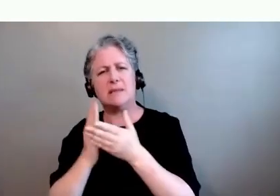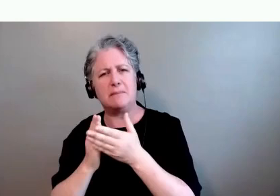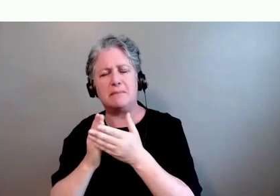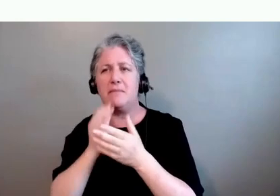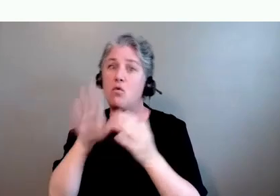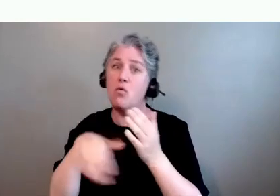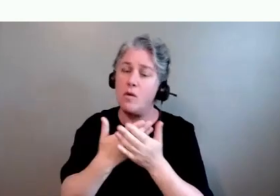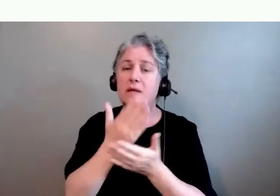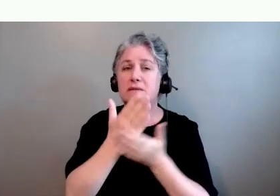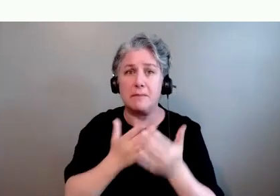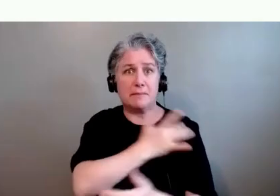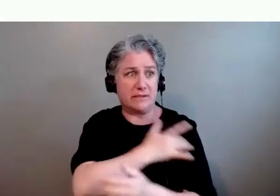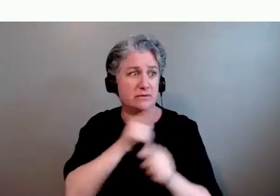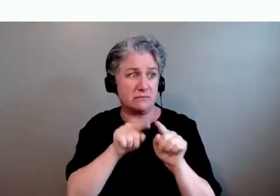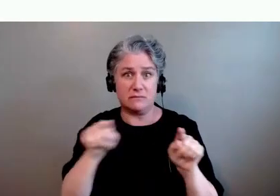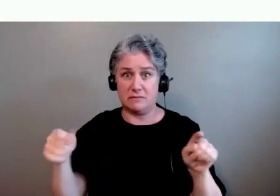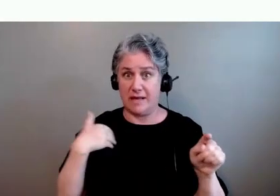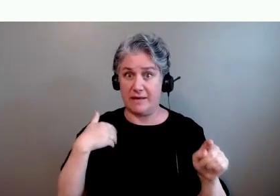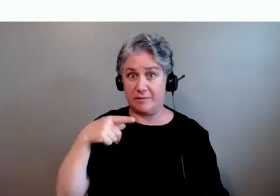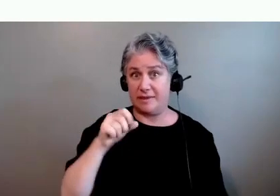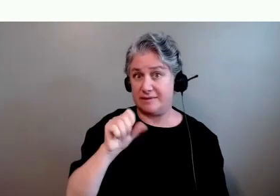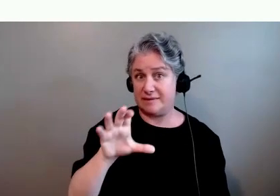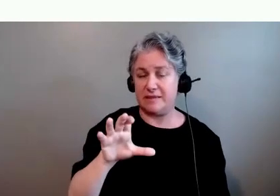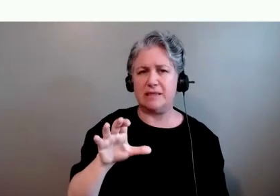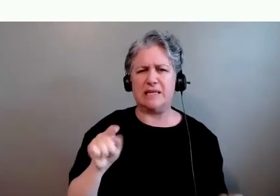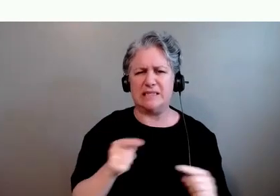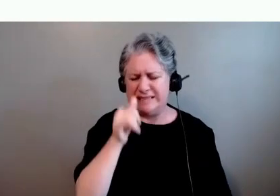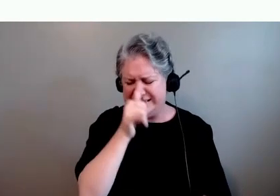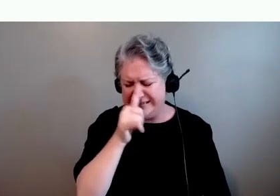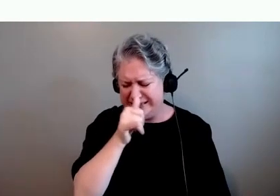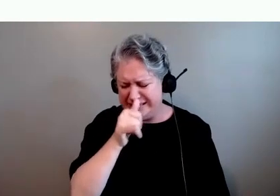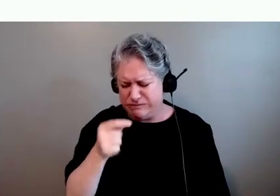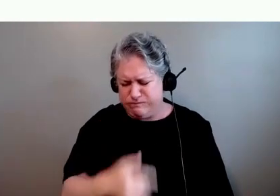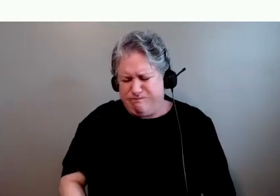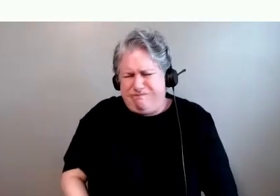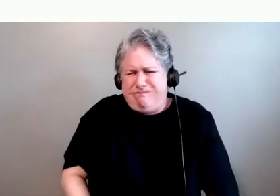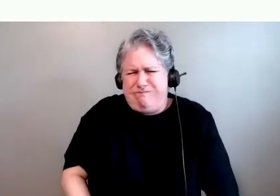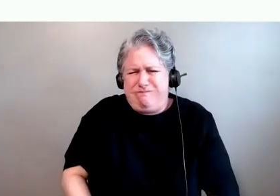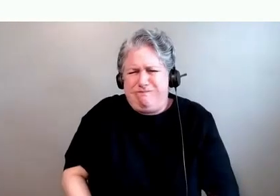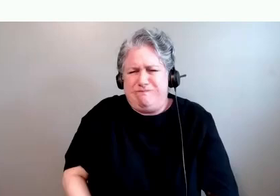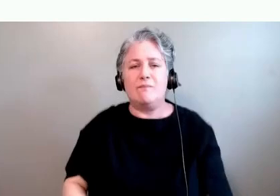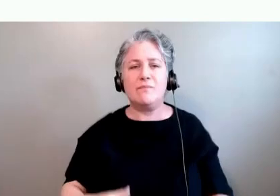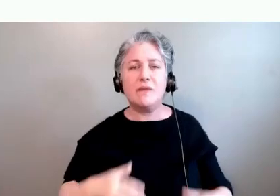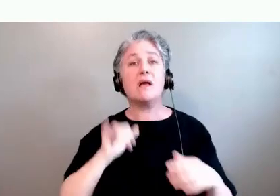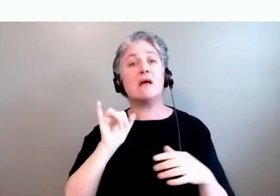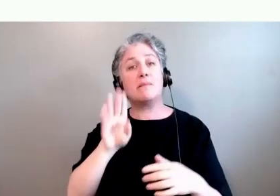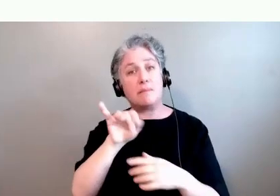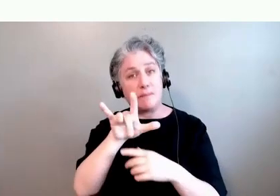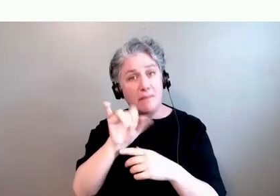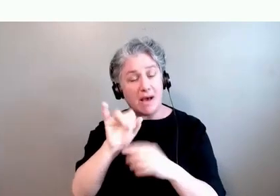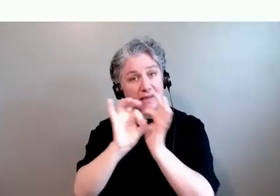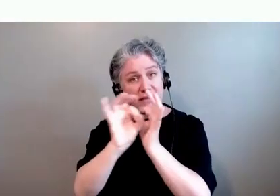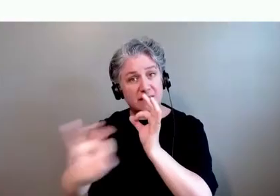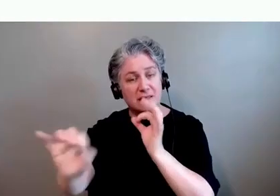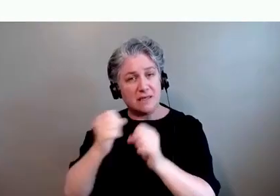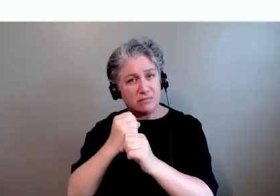not all patients, but some patients with PSC will have pain, okay? Their bile duct is inflamed and it is